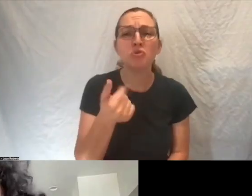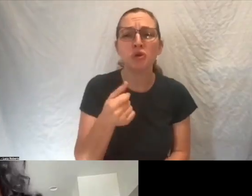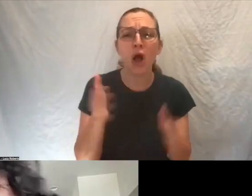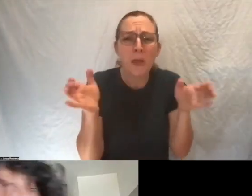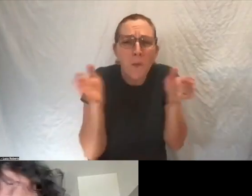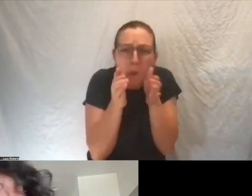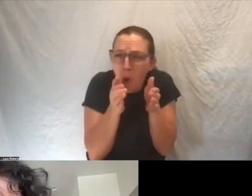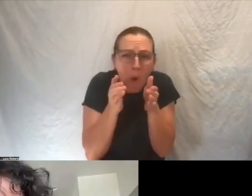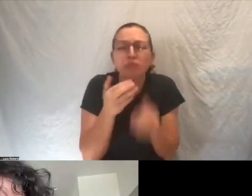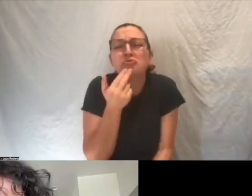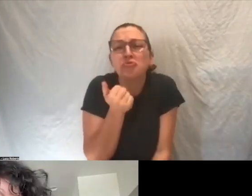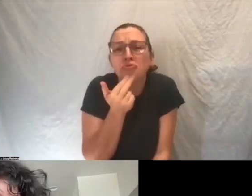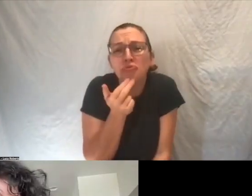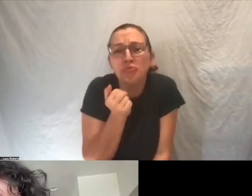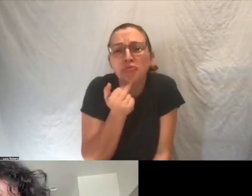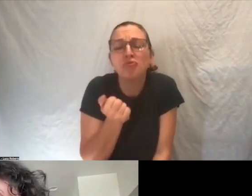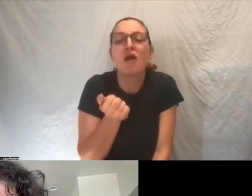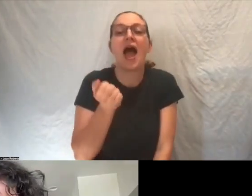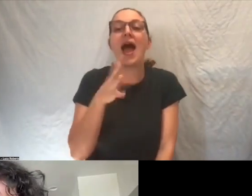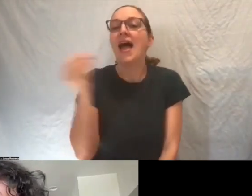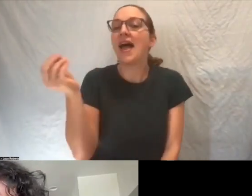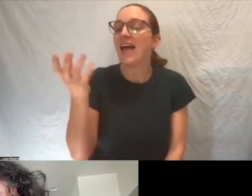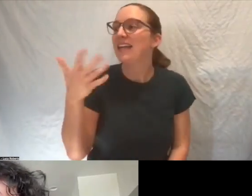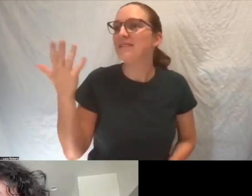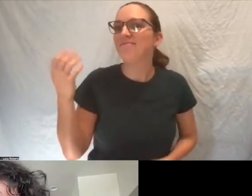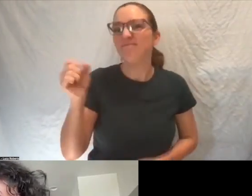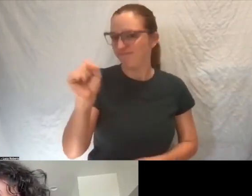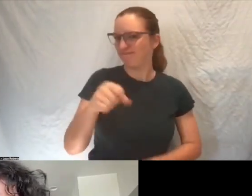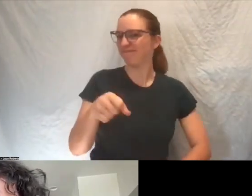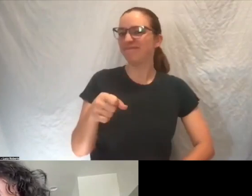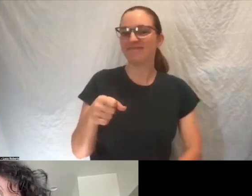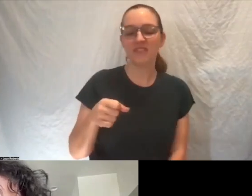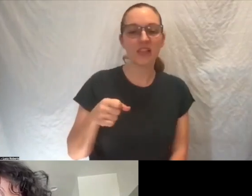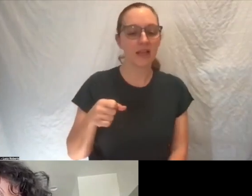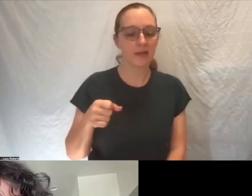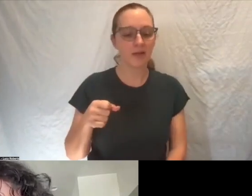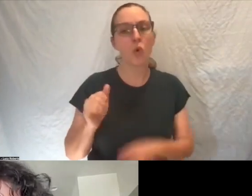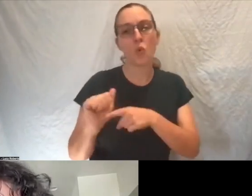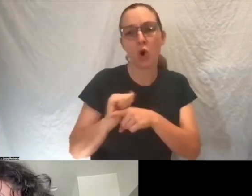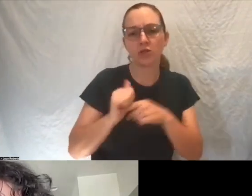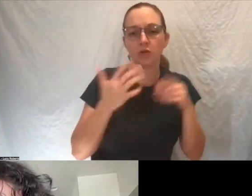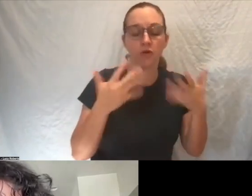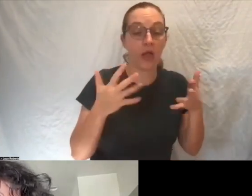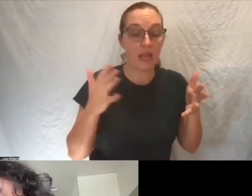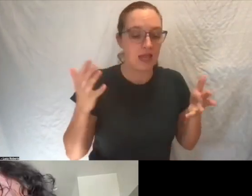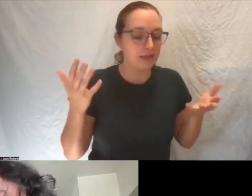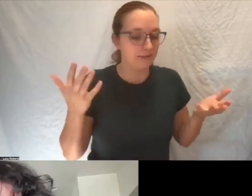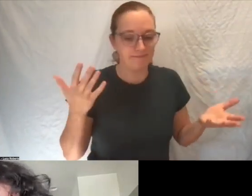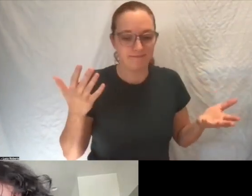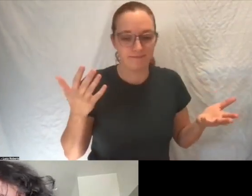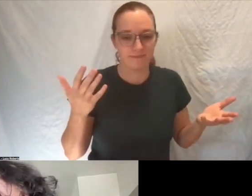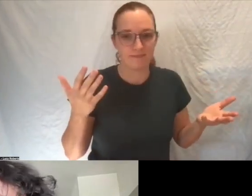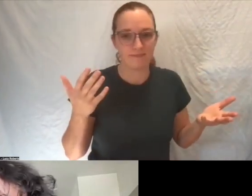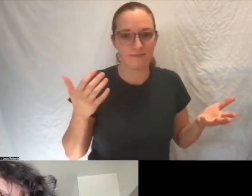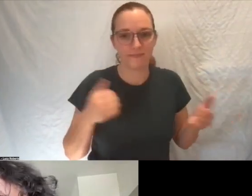Yeah. so cute. And yeah, she rehearsals were already just a preview